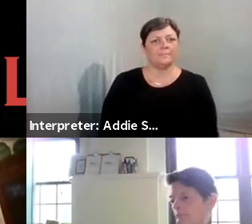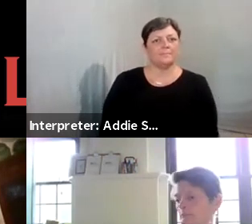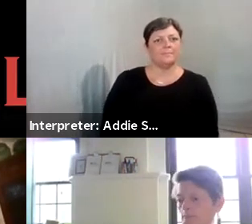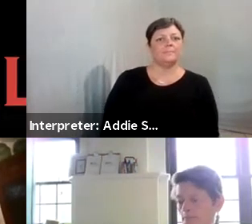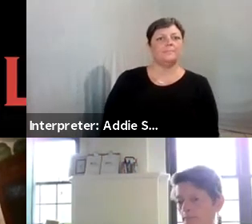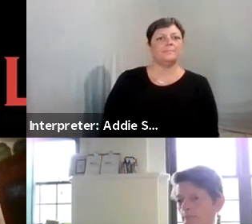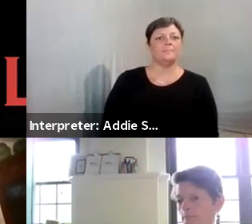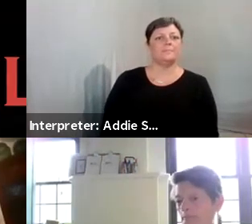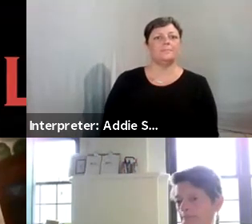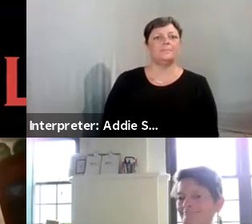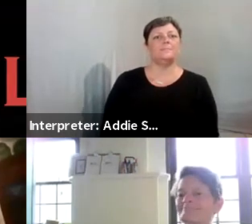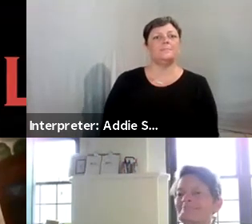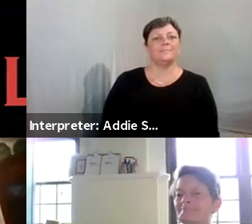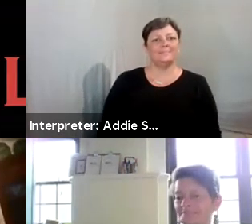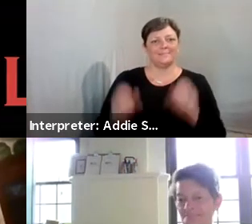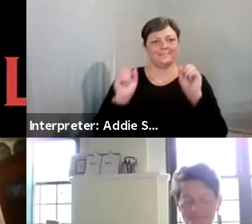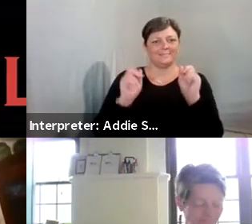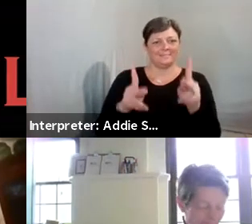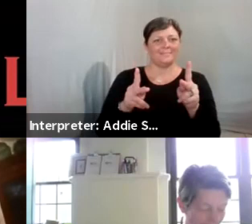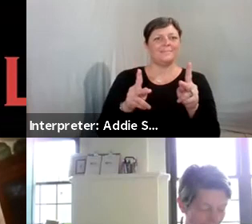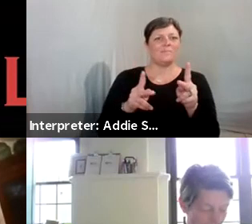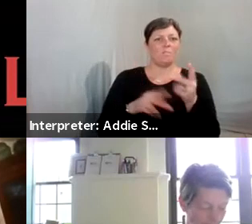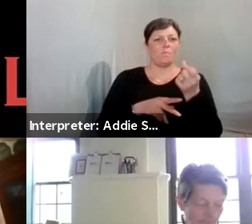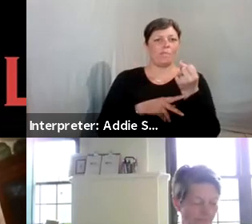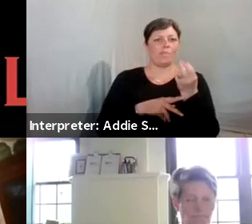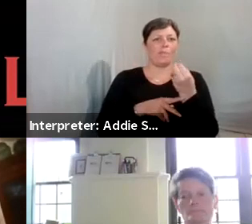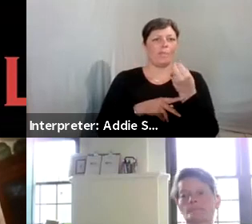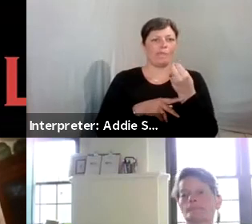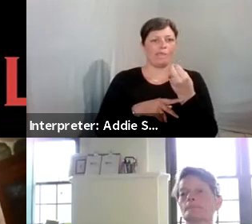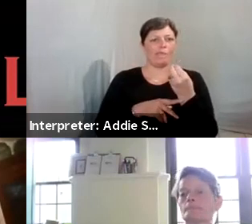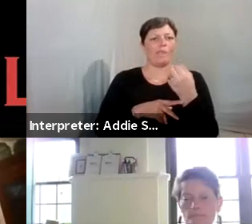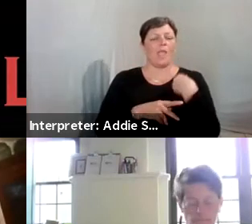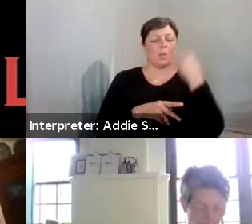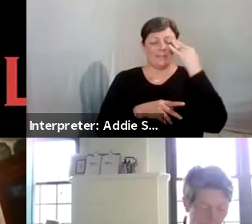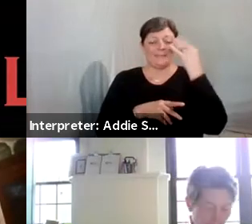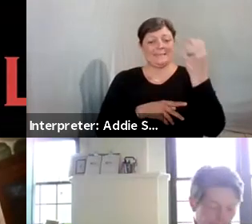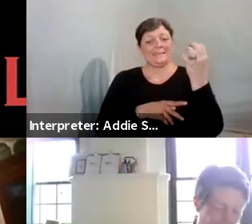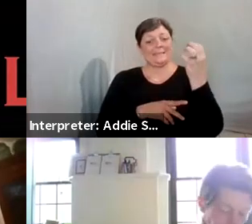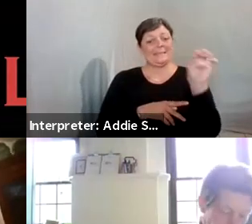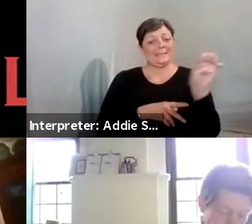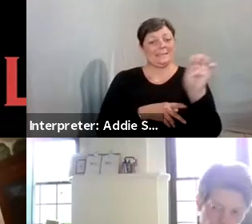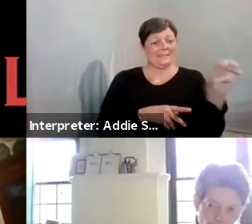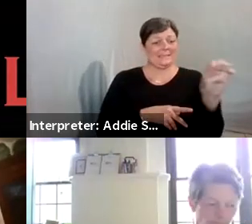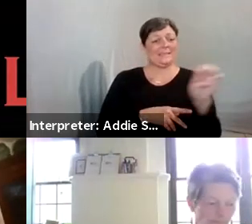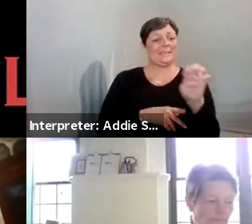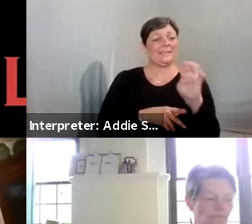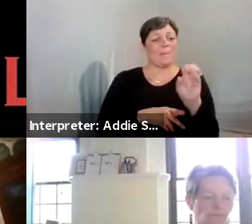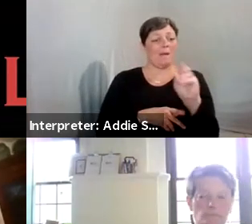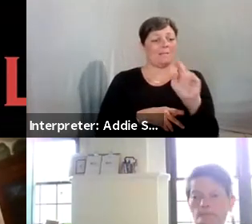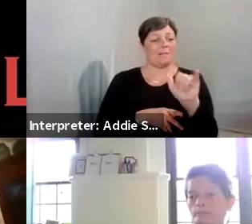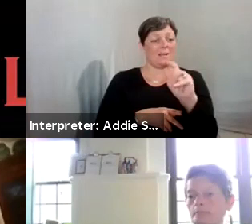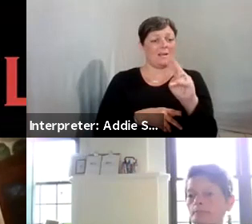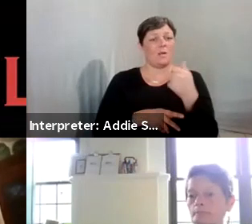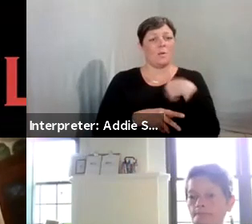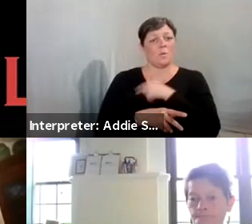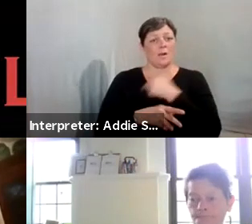That would be great to unmute. Okay, so I know in Eastern Montana here, we have called what are community management team